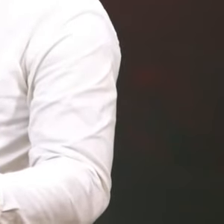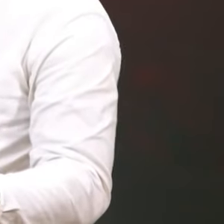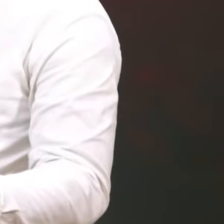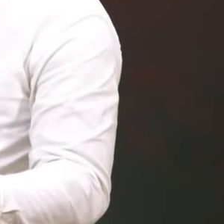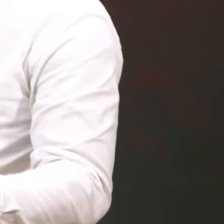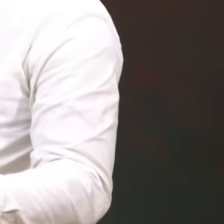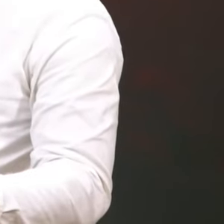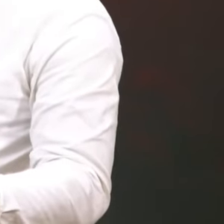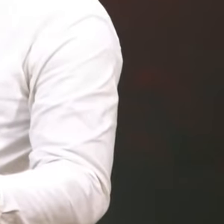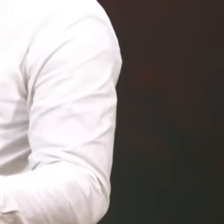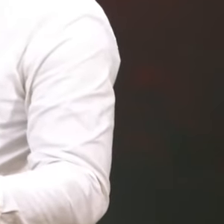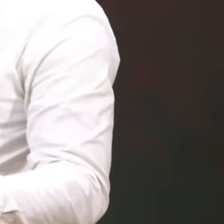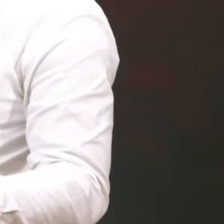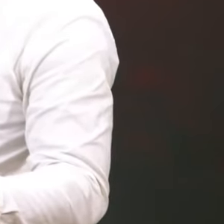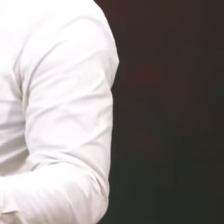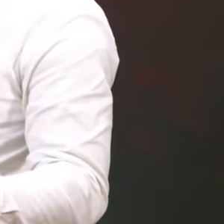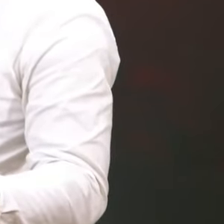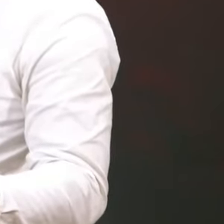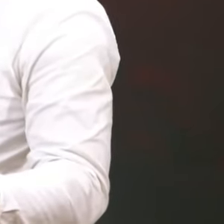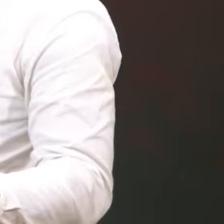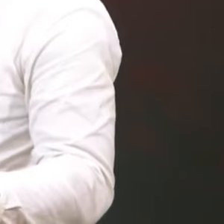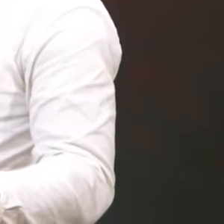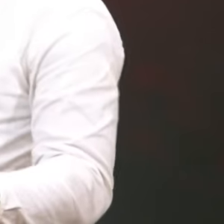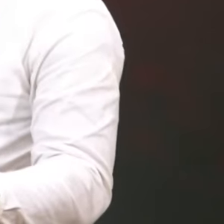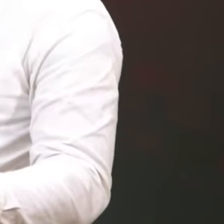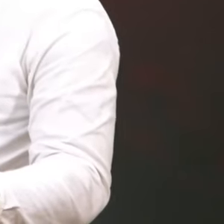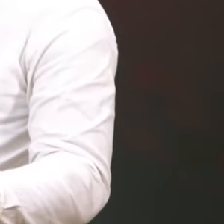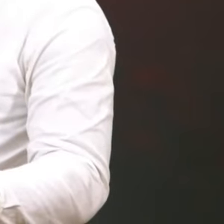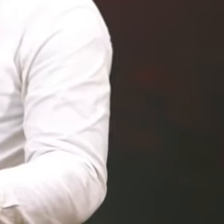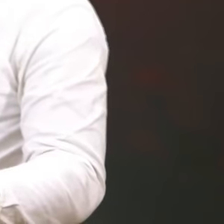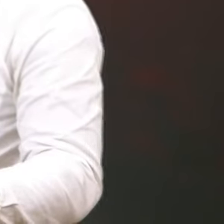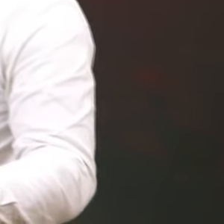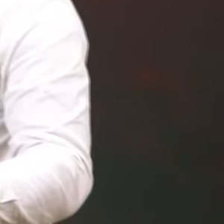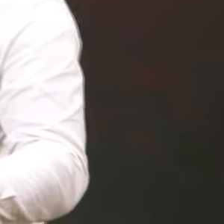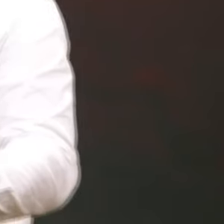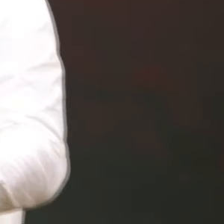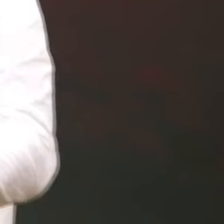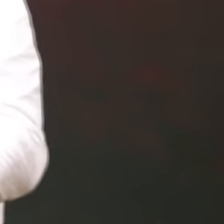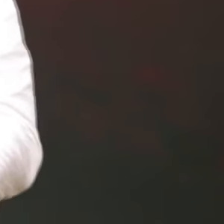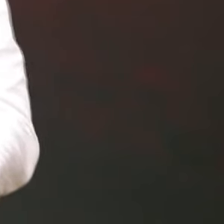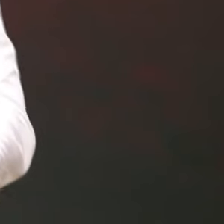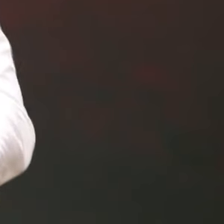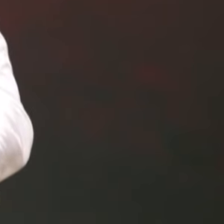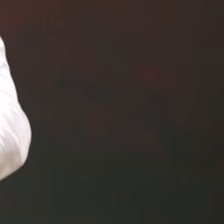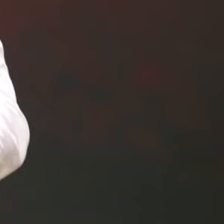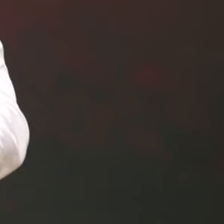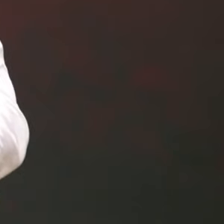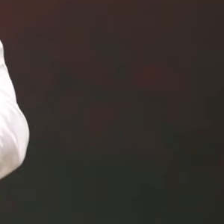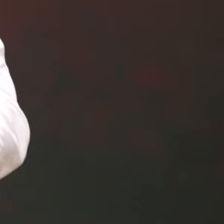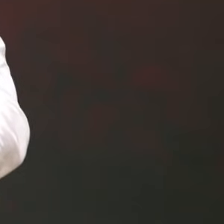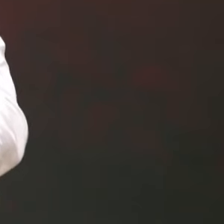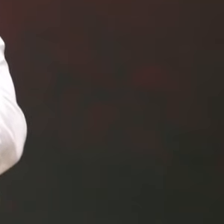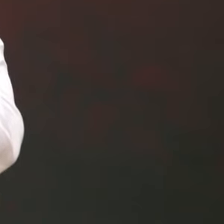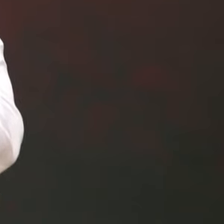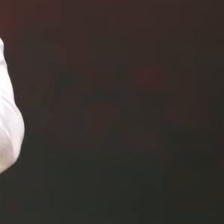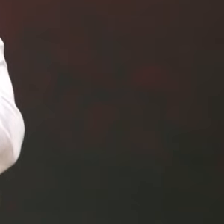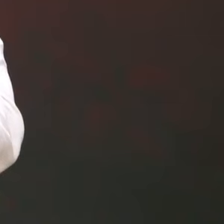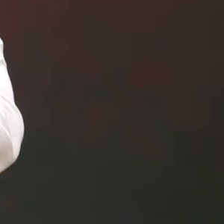Jesus. Yes, come what may, the Holy Spirit, I